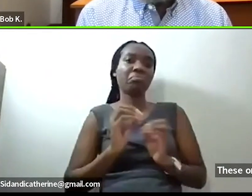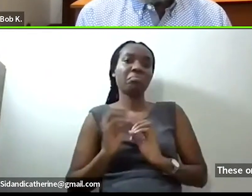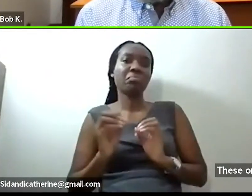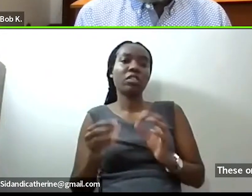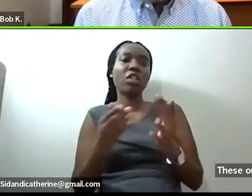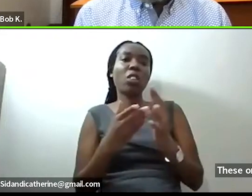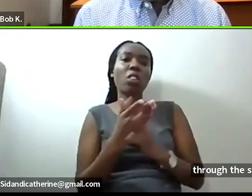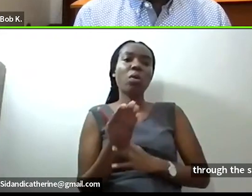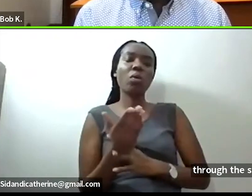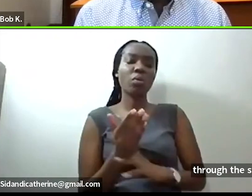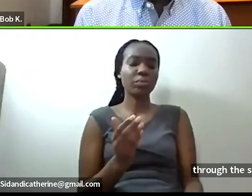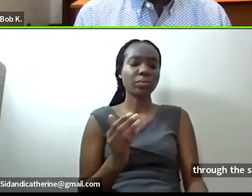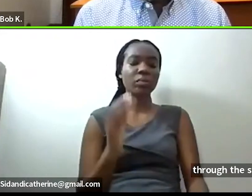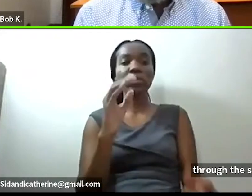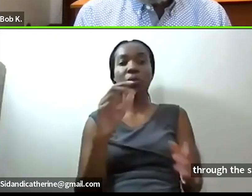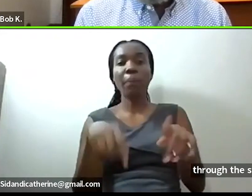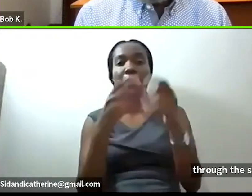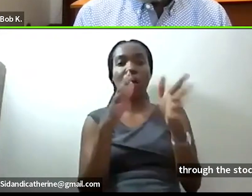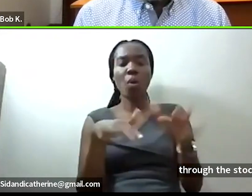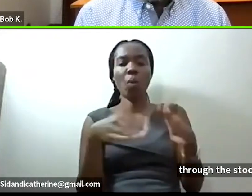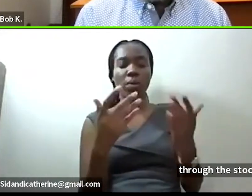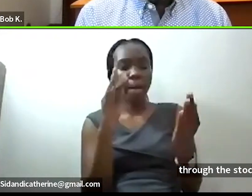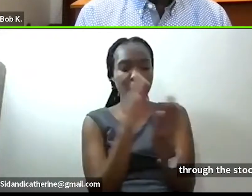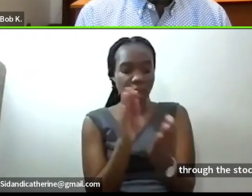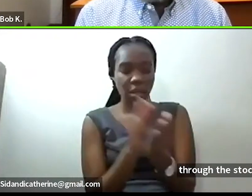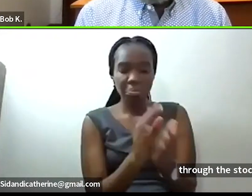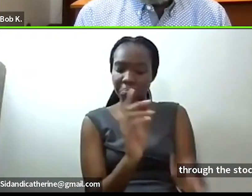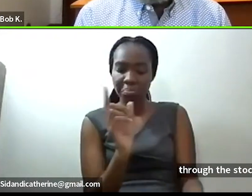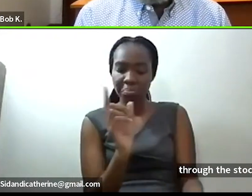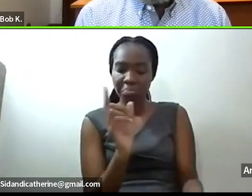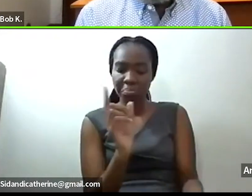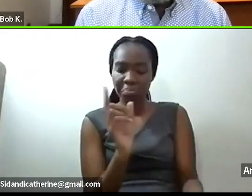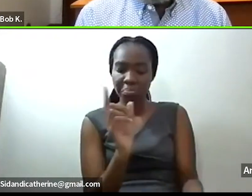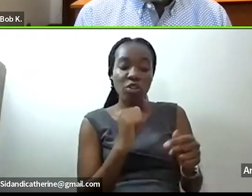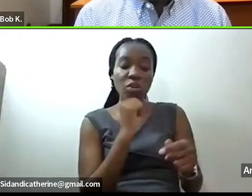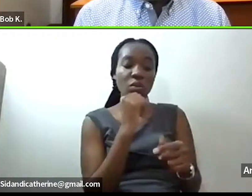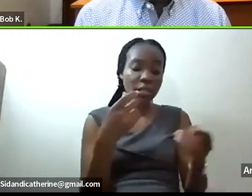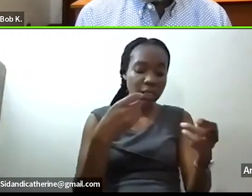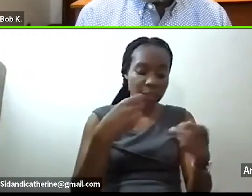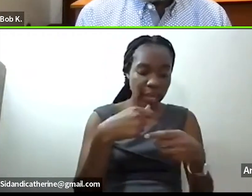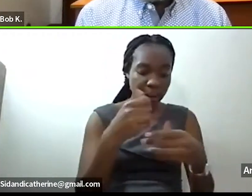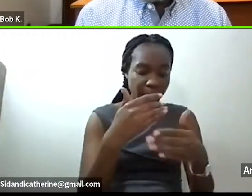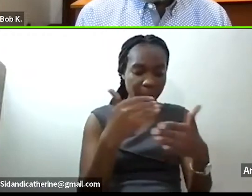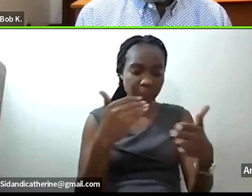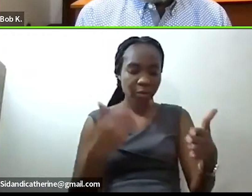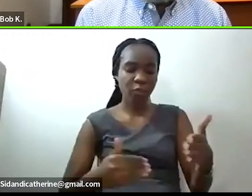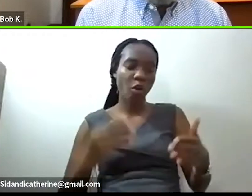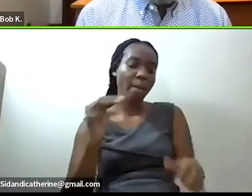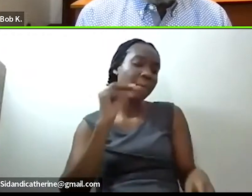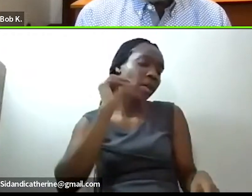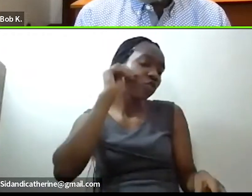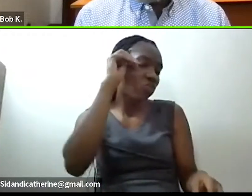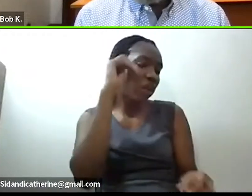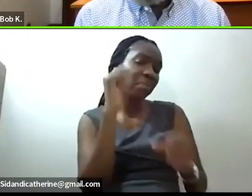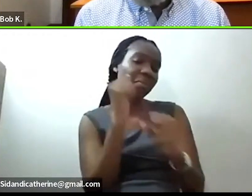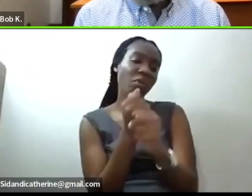investment banks, and they are not sold before maturity. Because they are short-term, it's